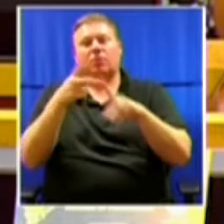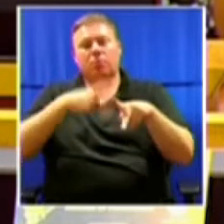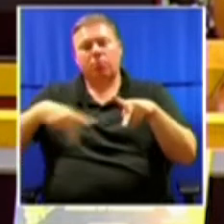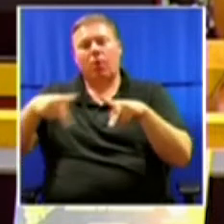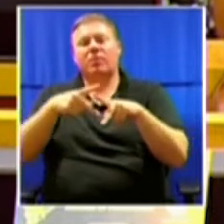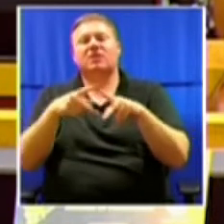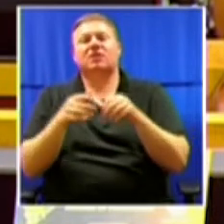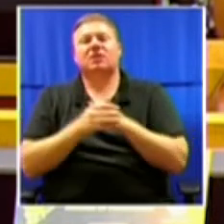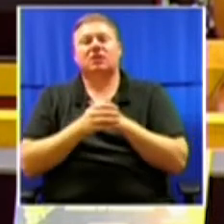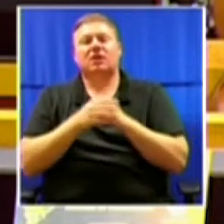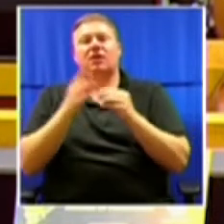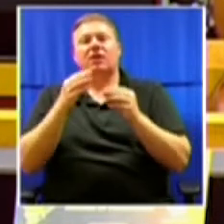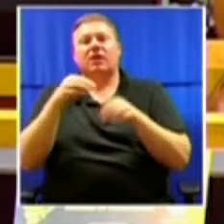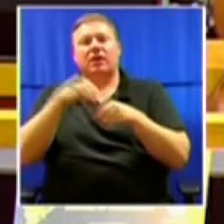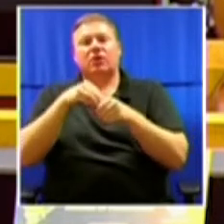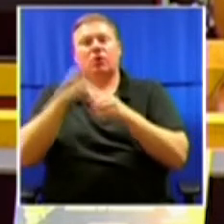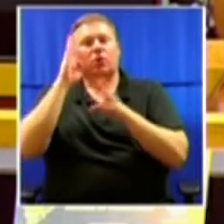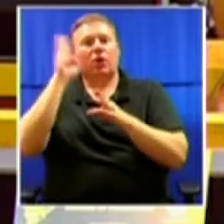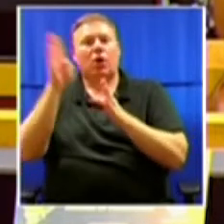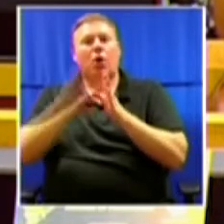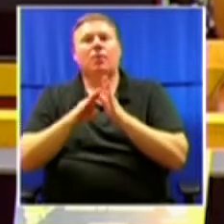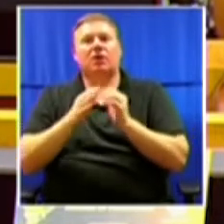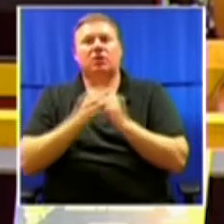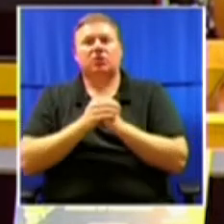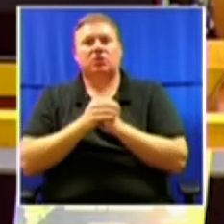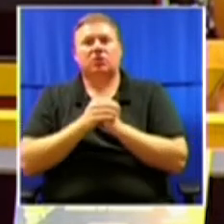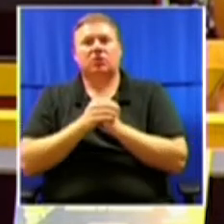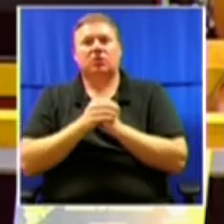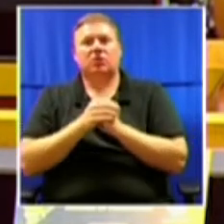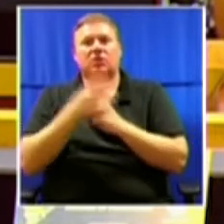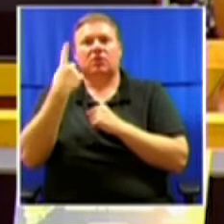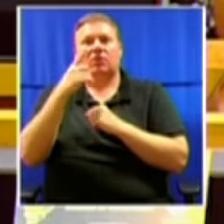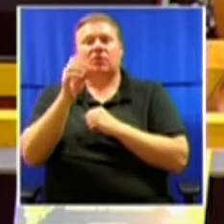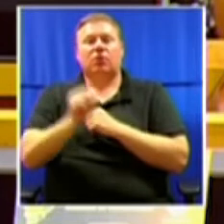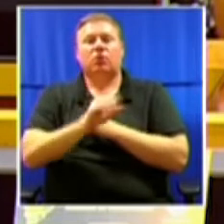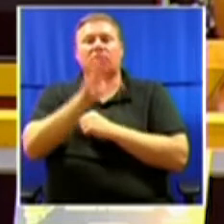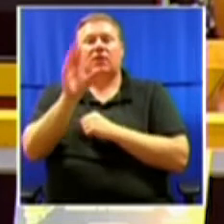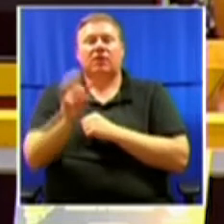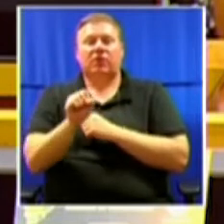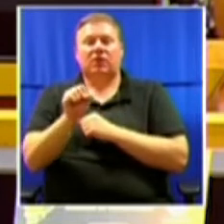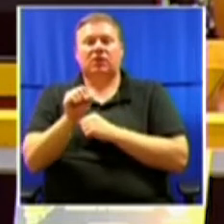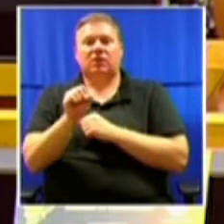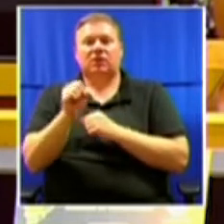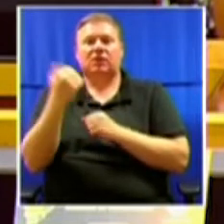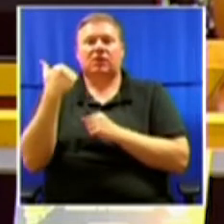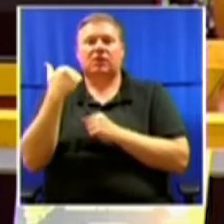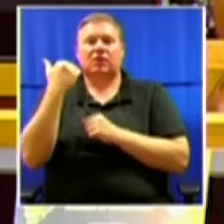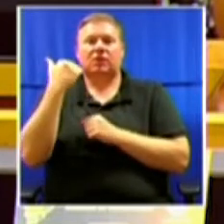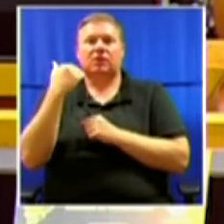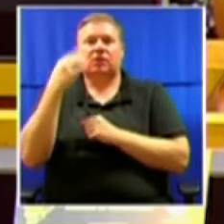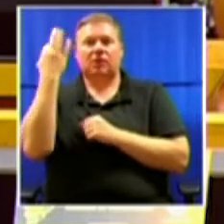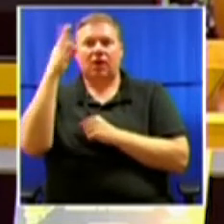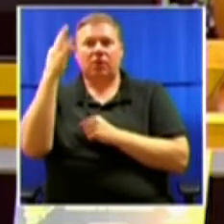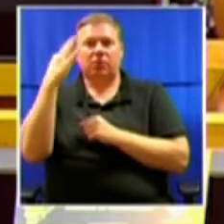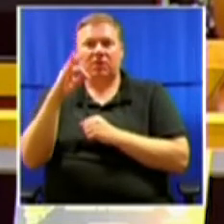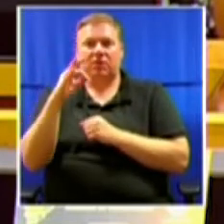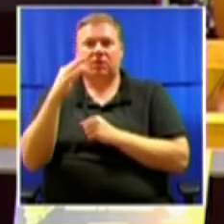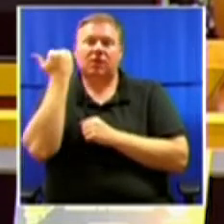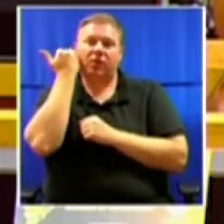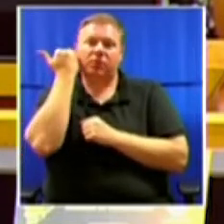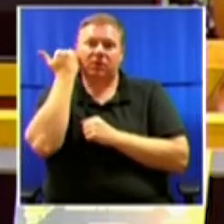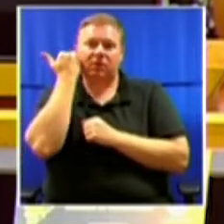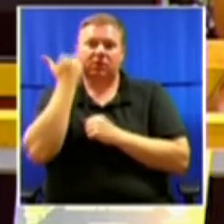including accommodation purposes on behalf of the South African government. And it is my submission